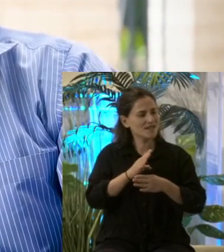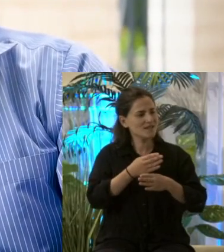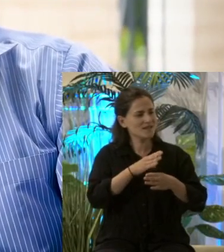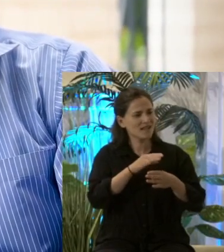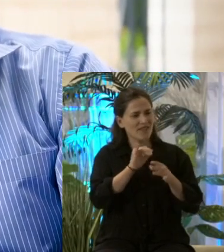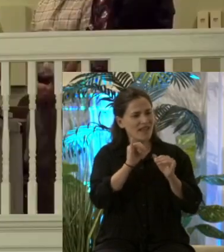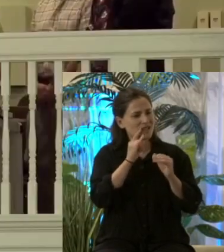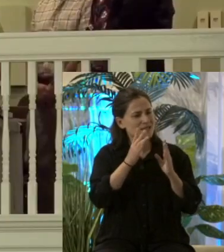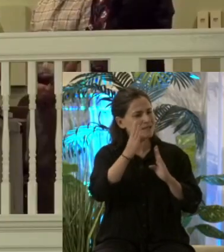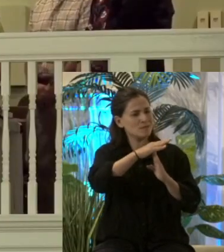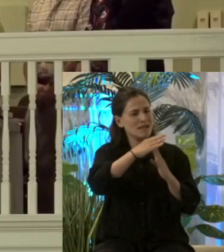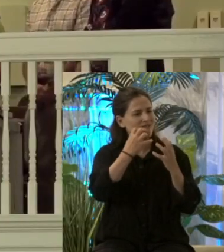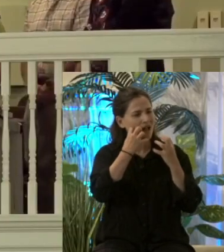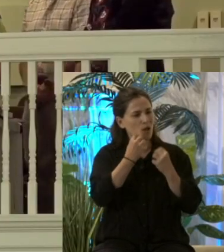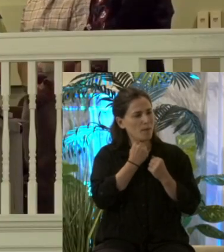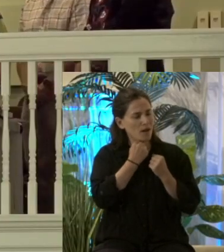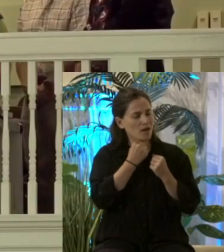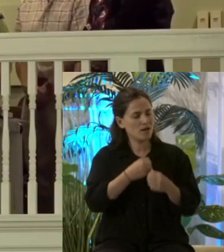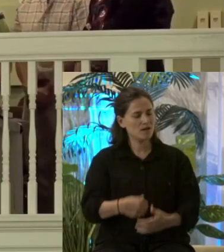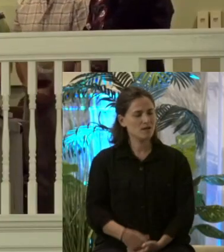been invaluable.